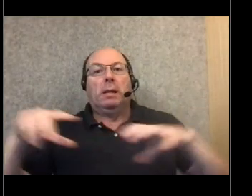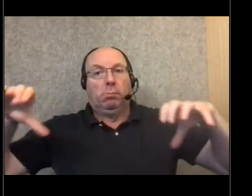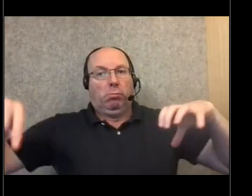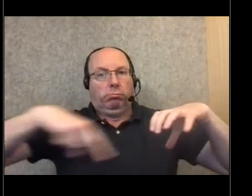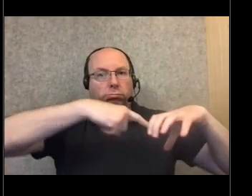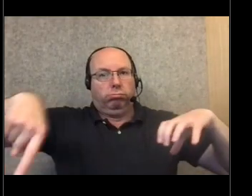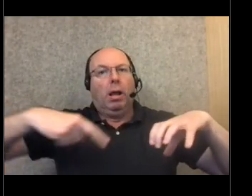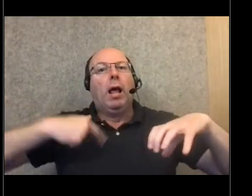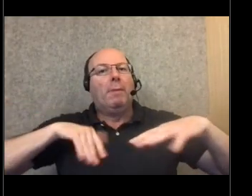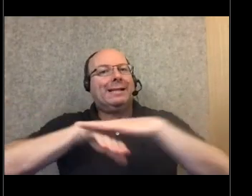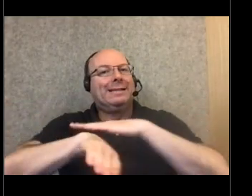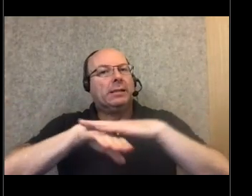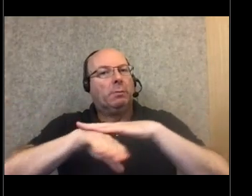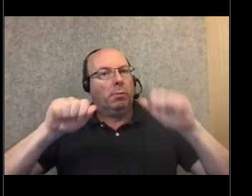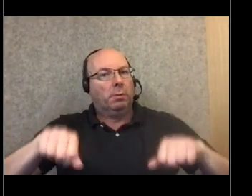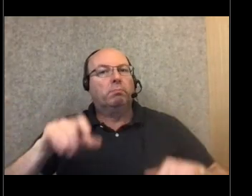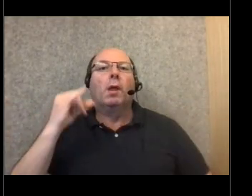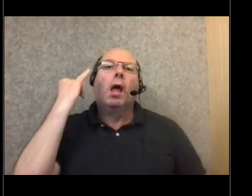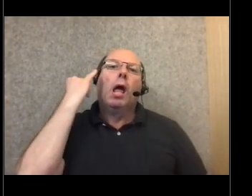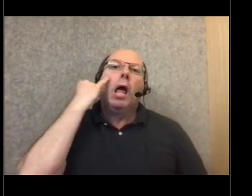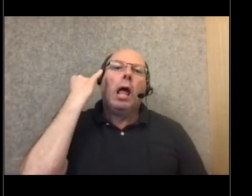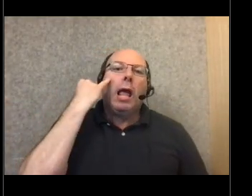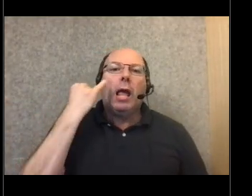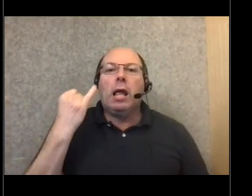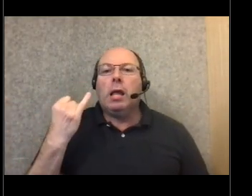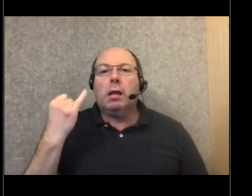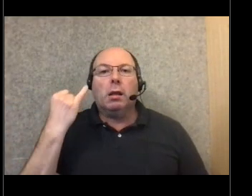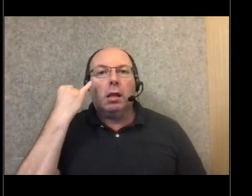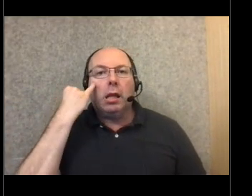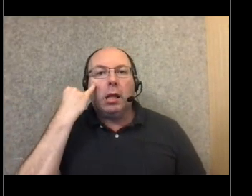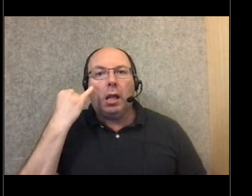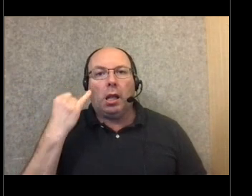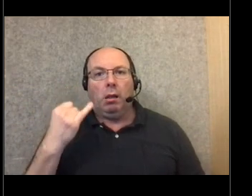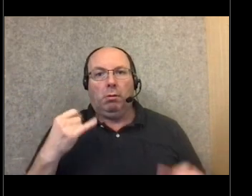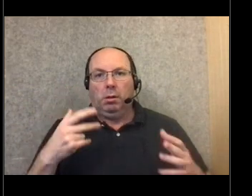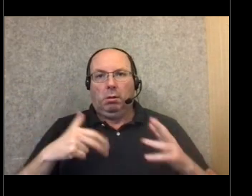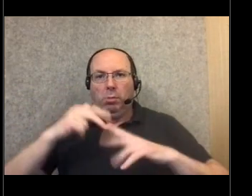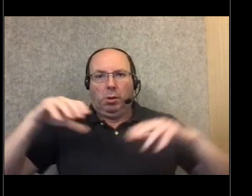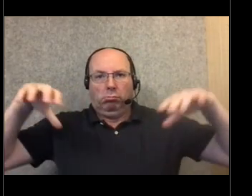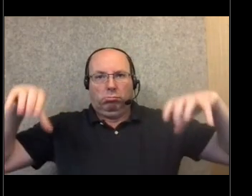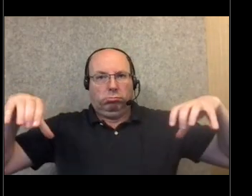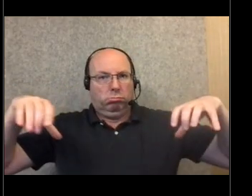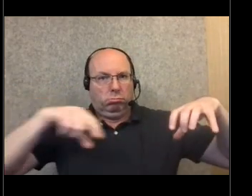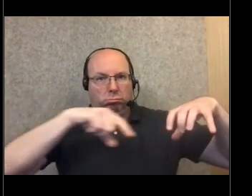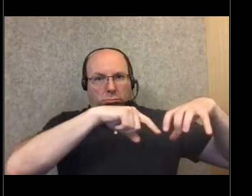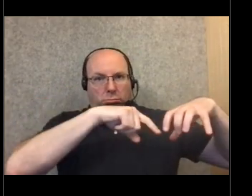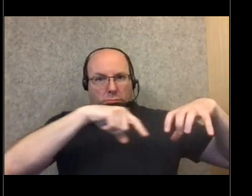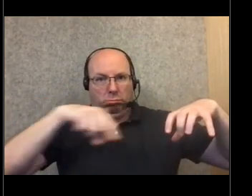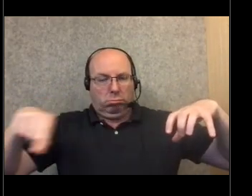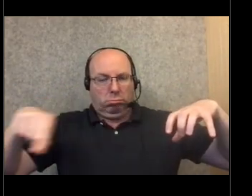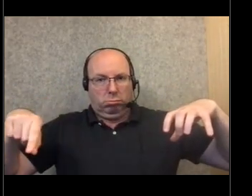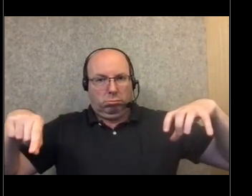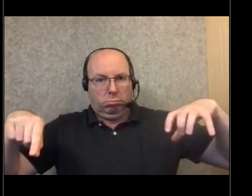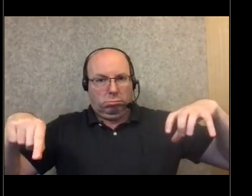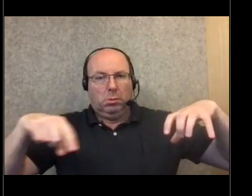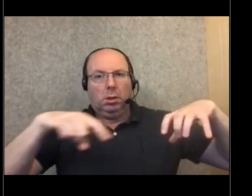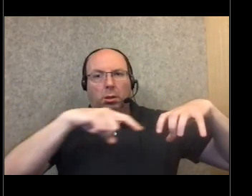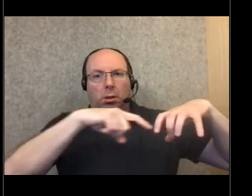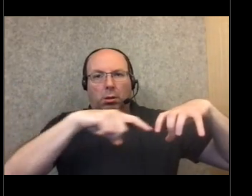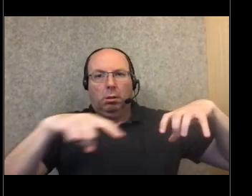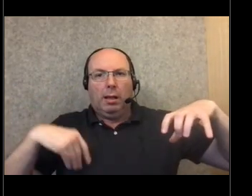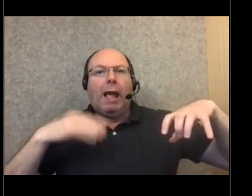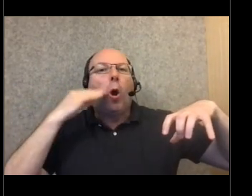If no portion of the finished grade of a route between 2 buildings that contain only dwelling